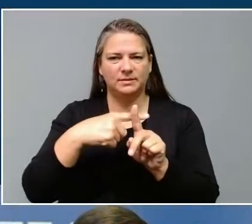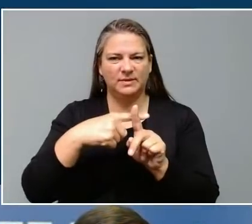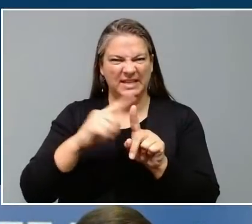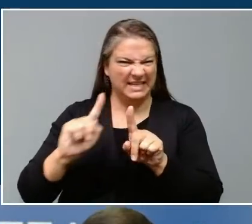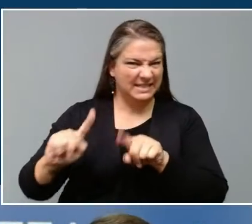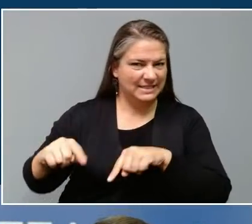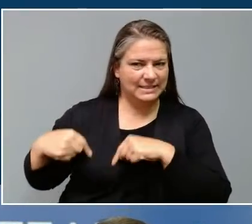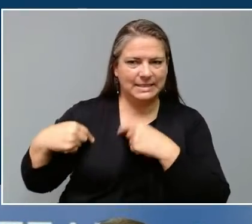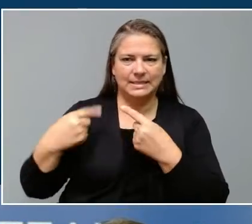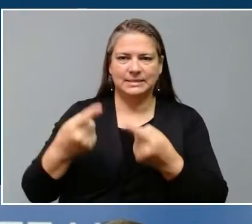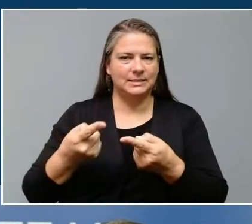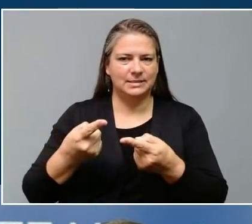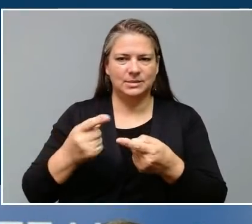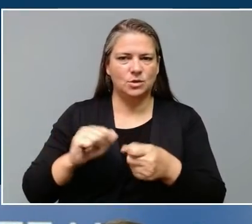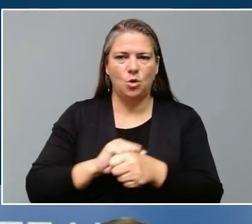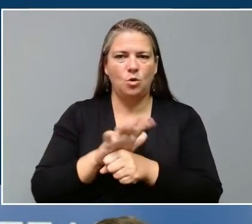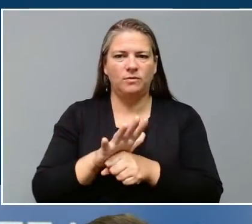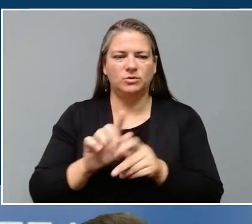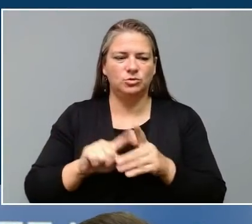pandemic began.